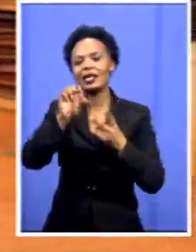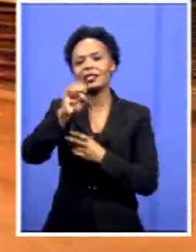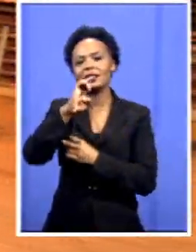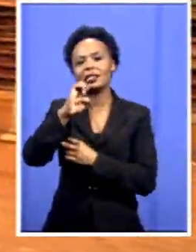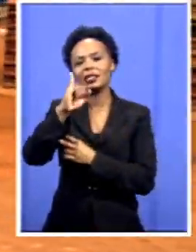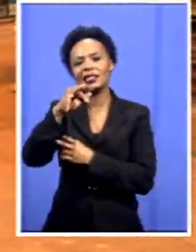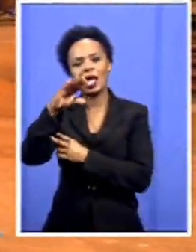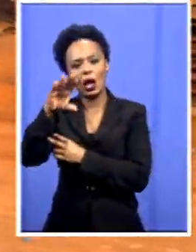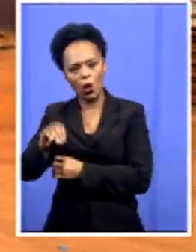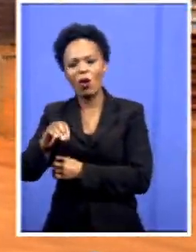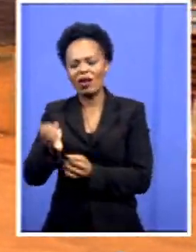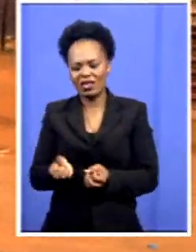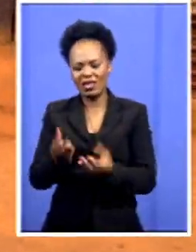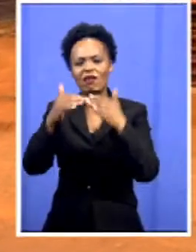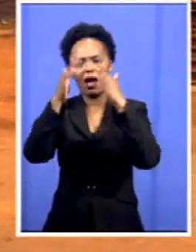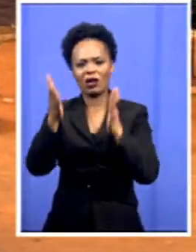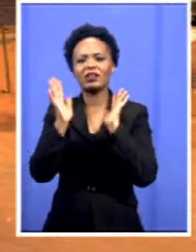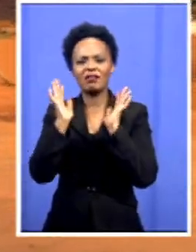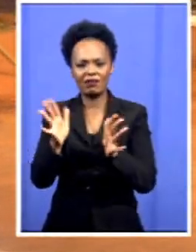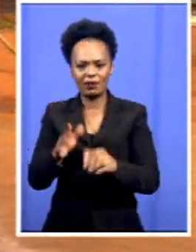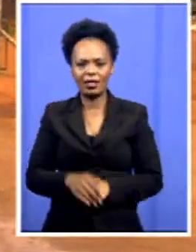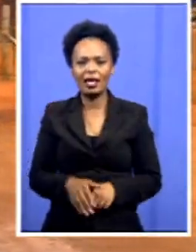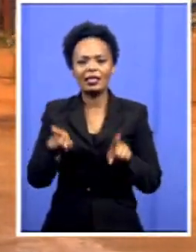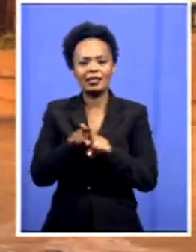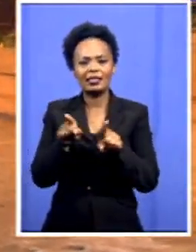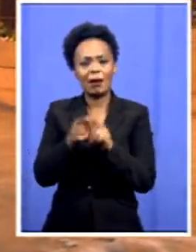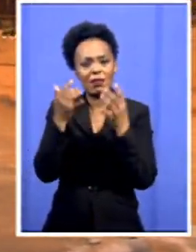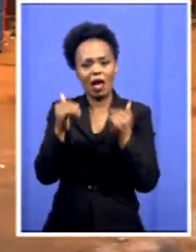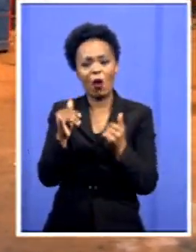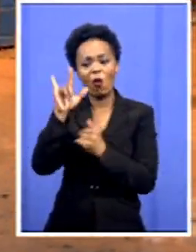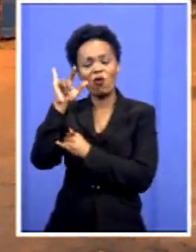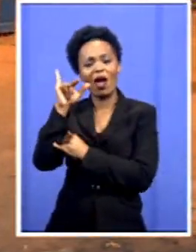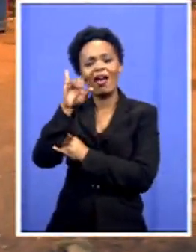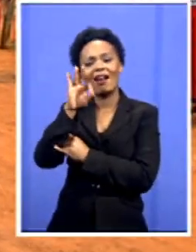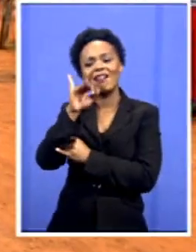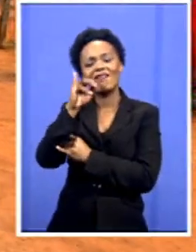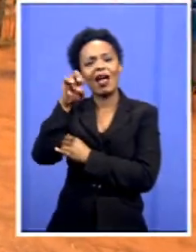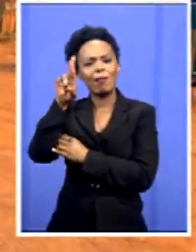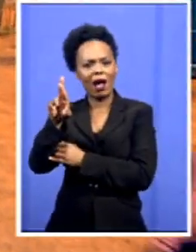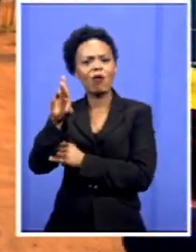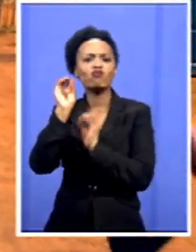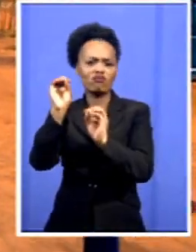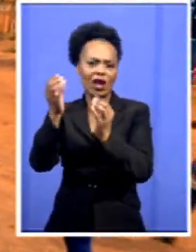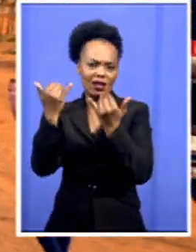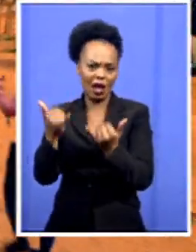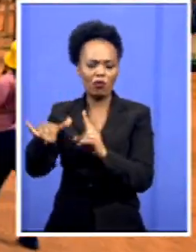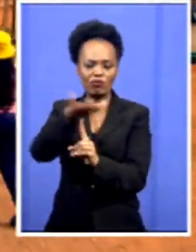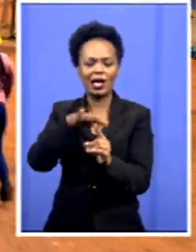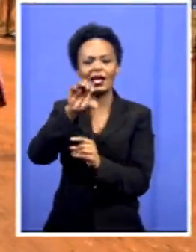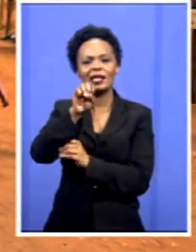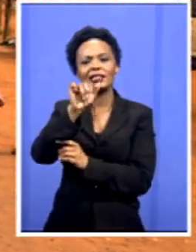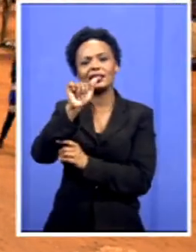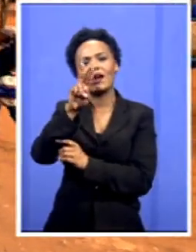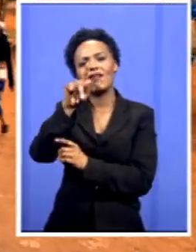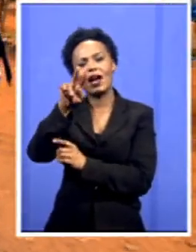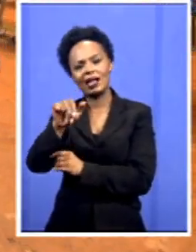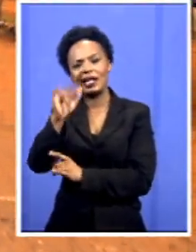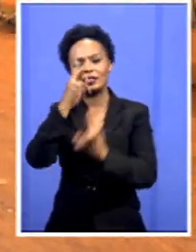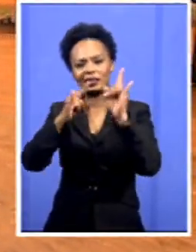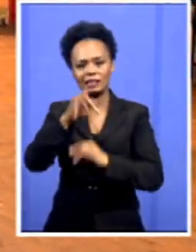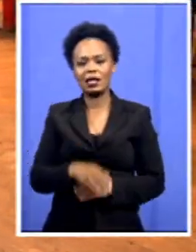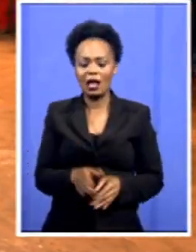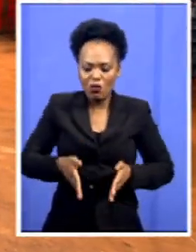And also the ANC is also rolling out, fiber in Savannah City as well. So the roads, the upgrades that are taking